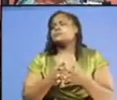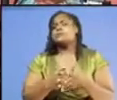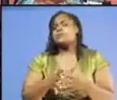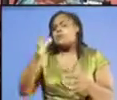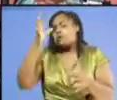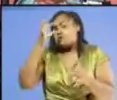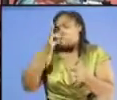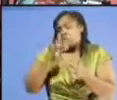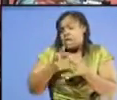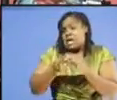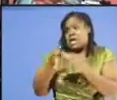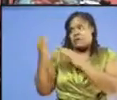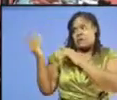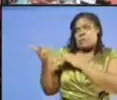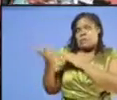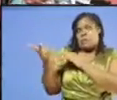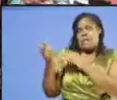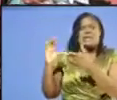married and leave me alone.